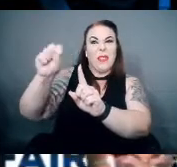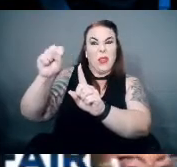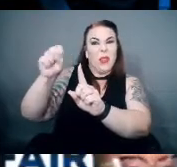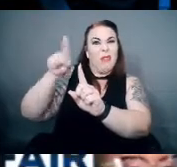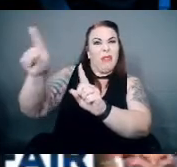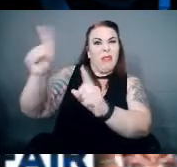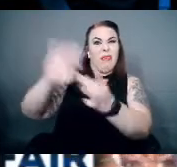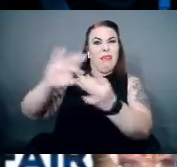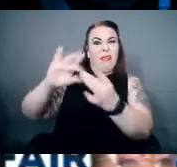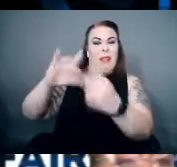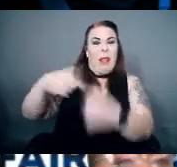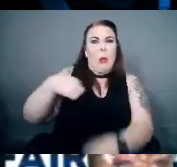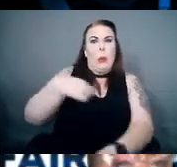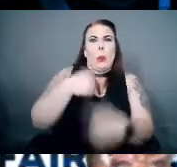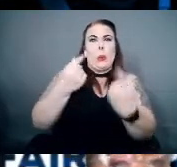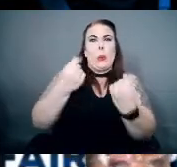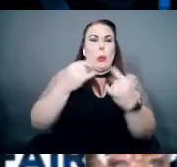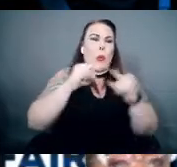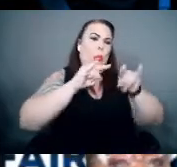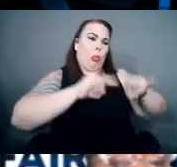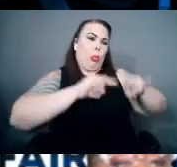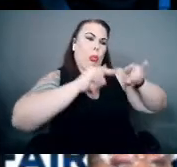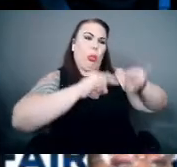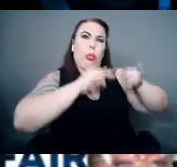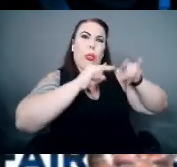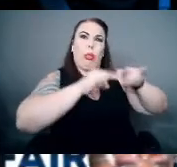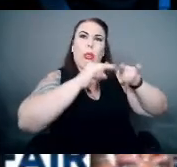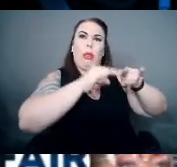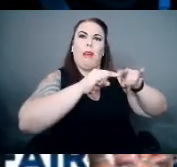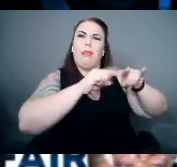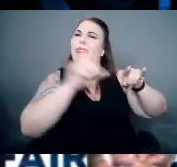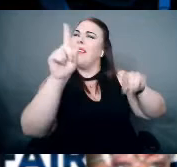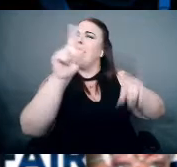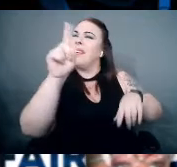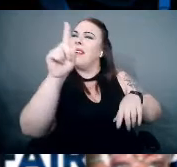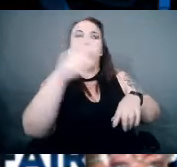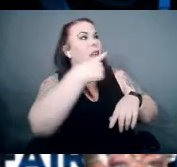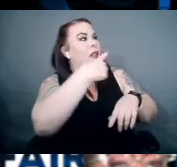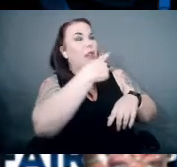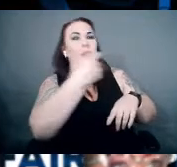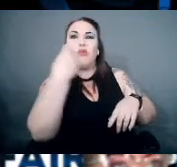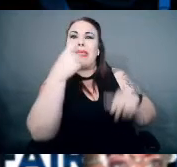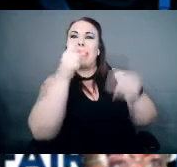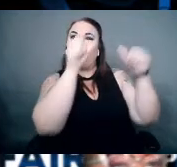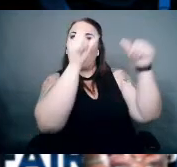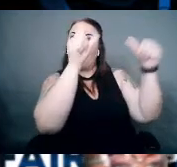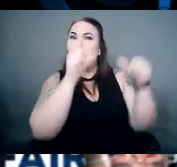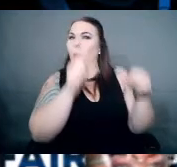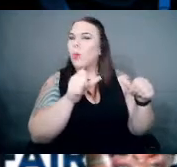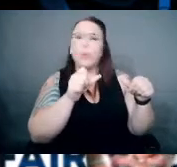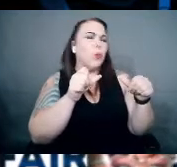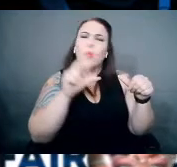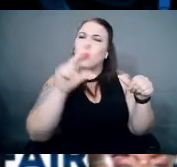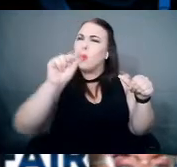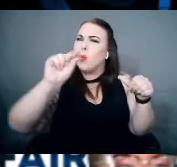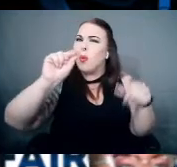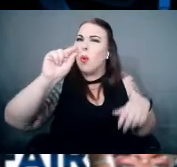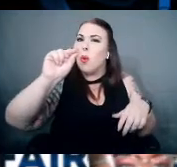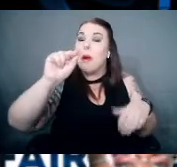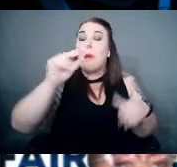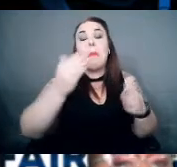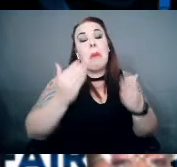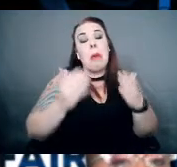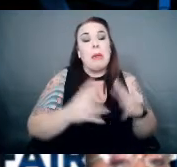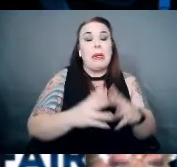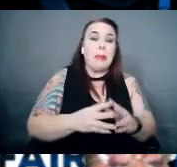mockery, when really, to me, that poster is not about a mockery. I mean, for most of us, I think for, I could say,